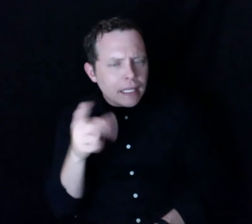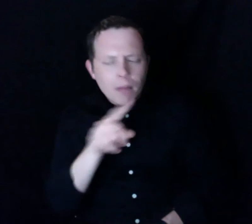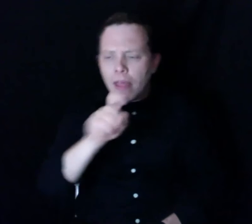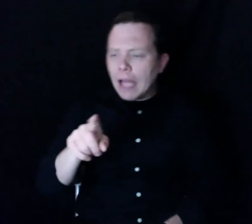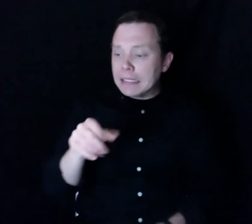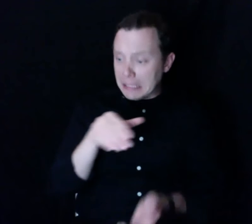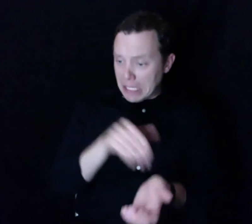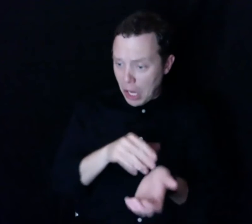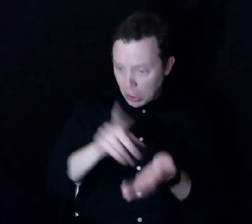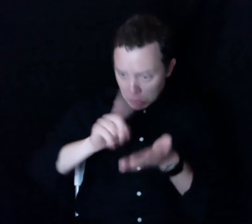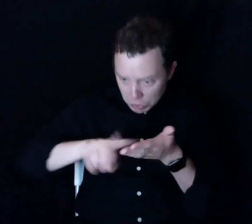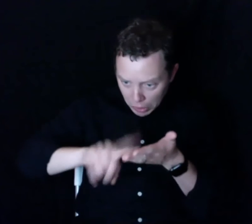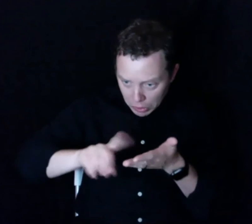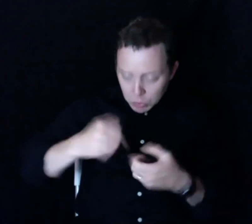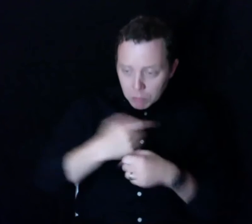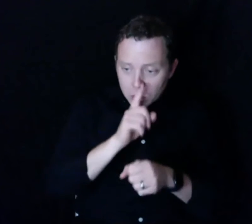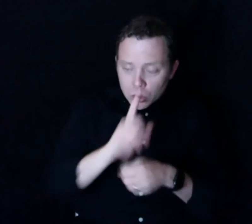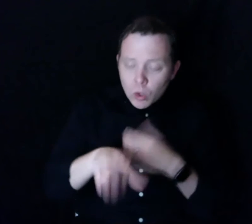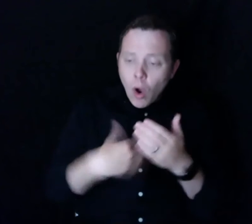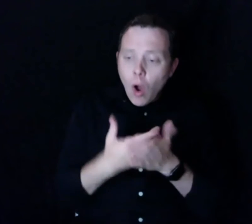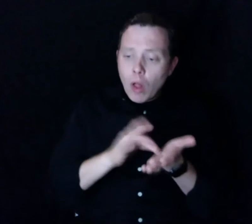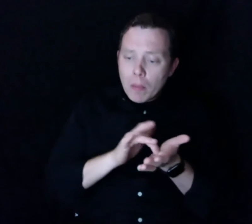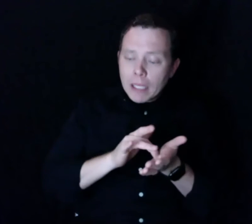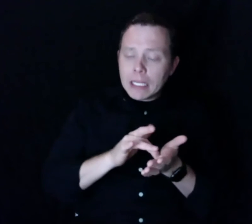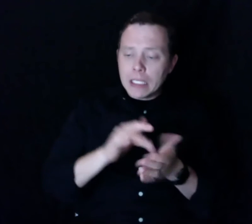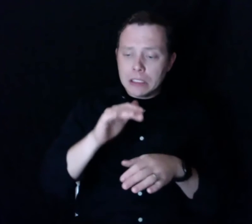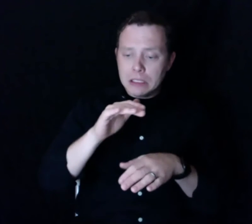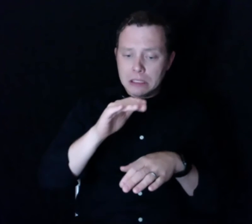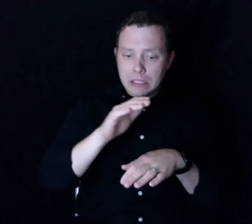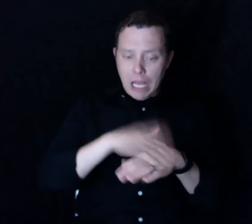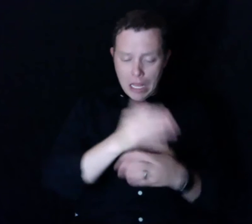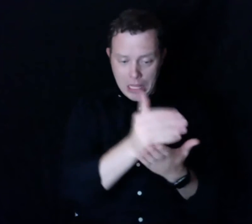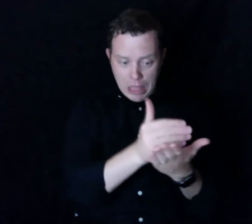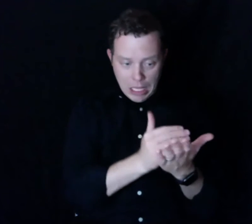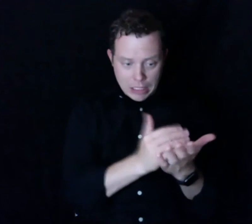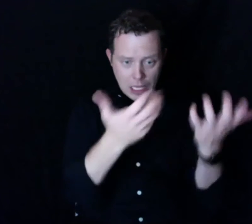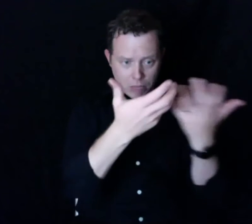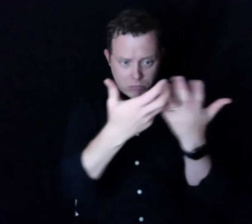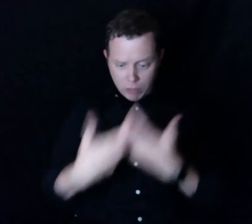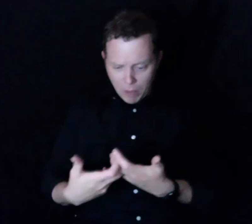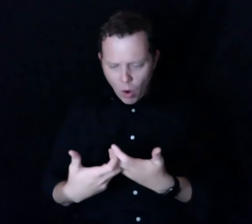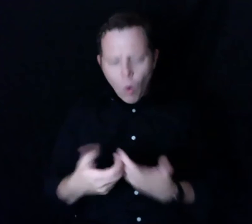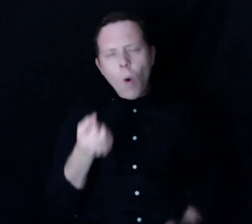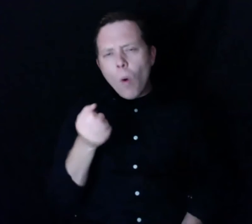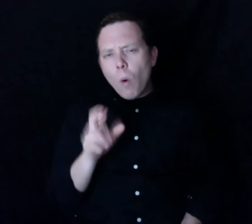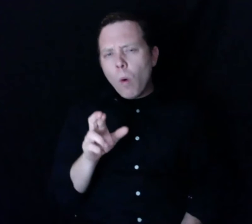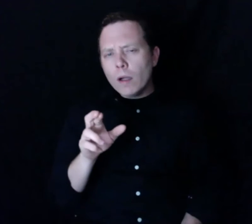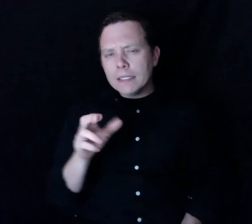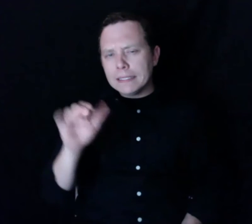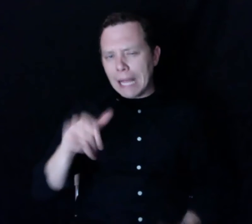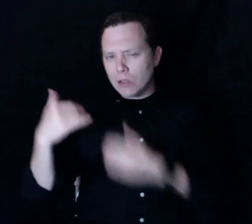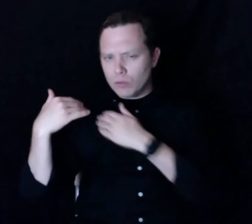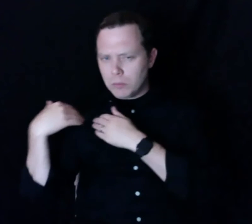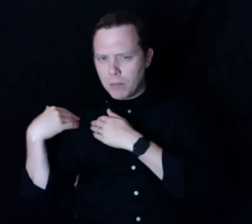the medications a patient is taking are compatible with each other? Or is this something the patient should ask